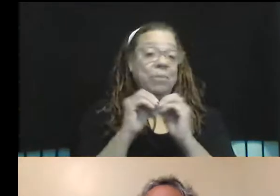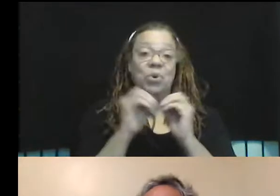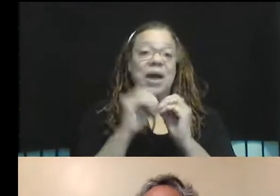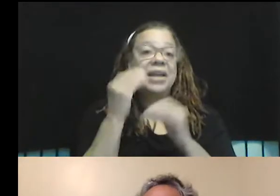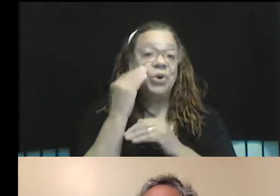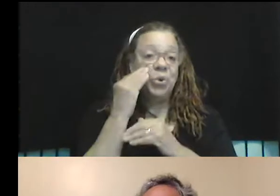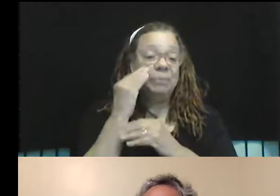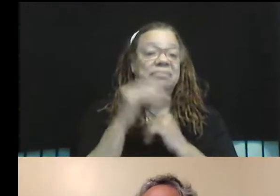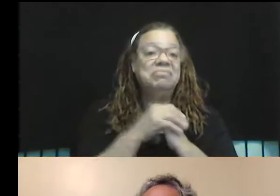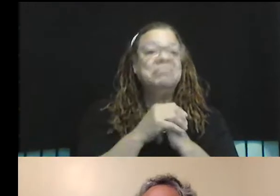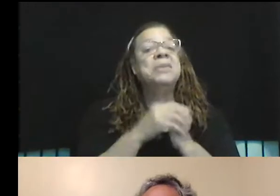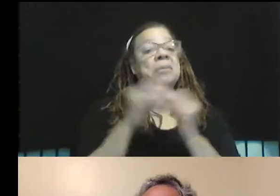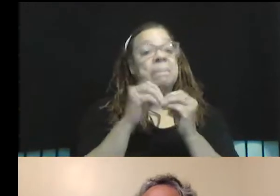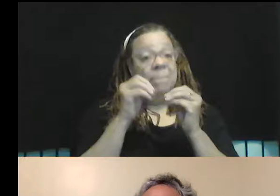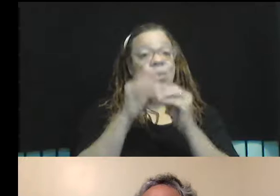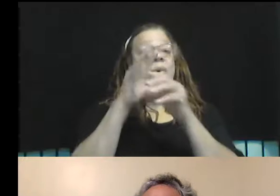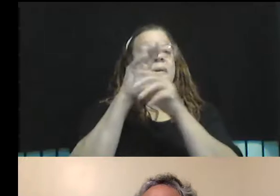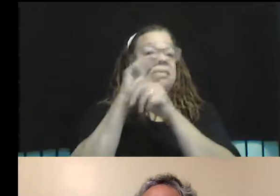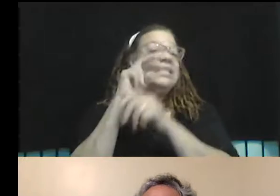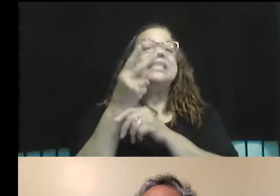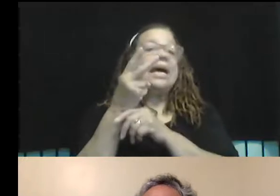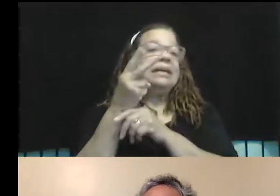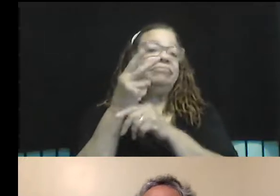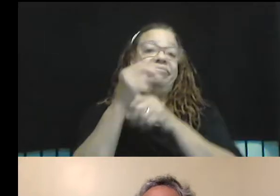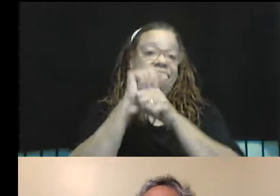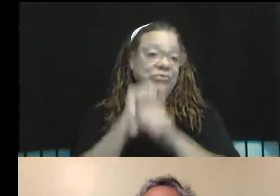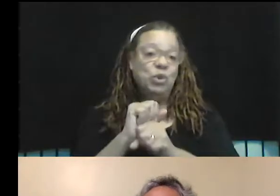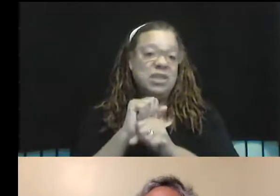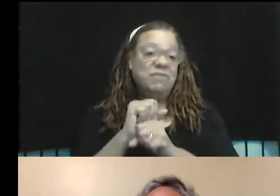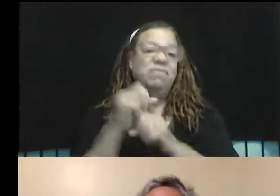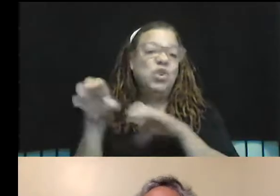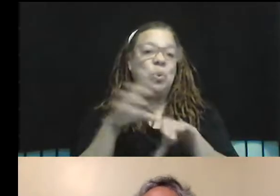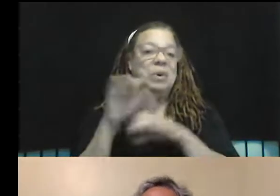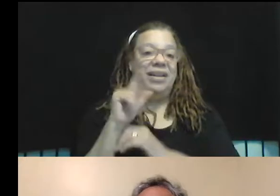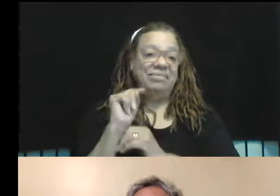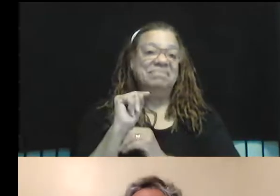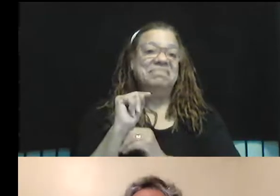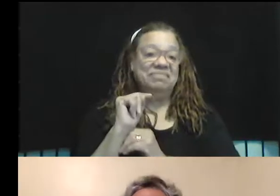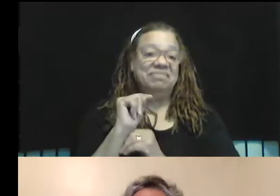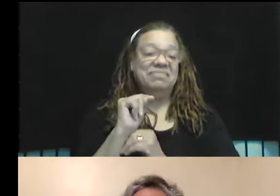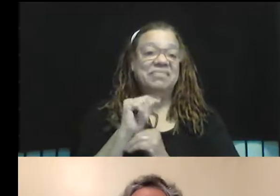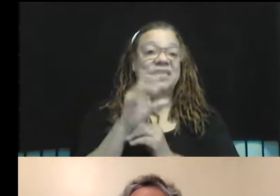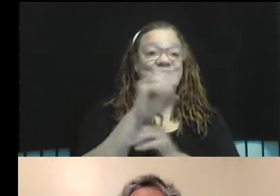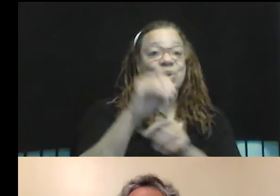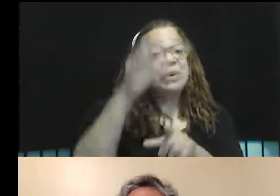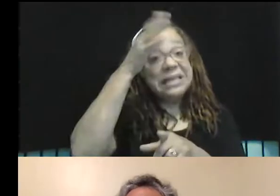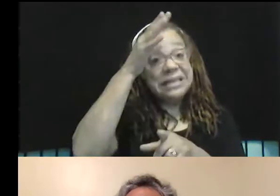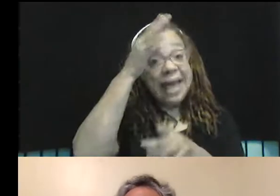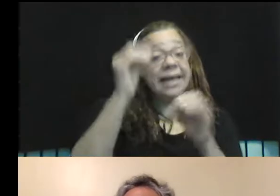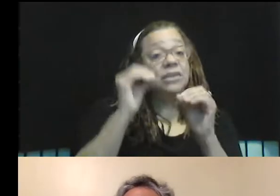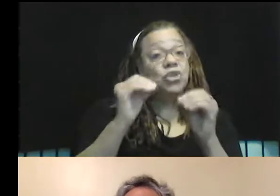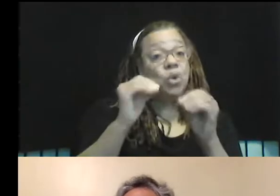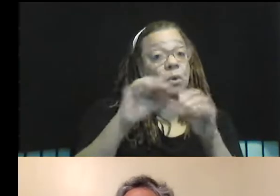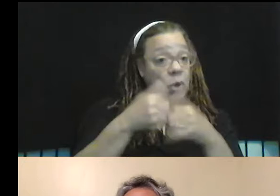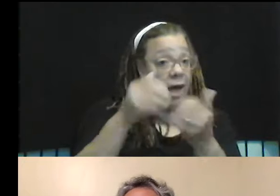It just becomes more like almost secondary, like what I'm doing. So your dad taught you how to paint,